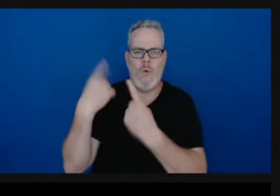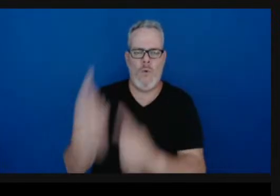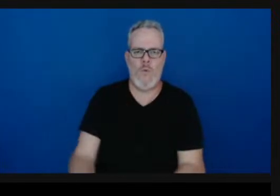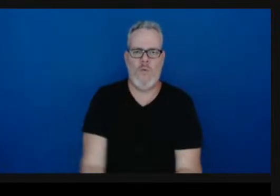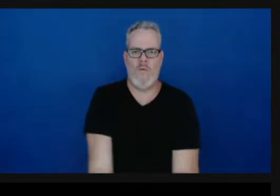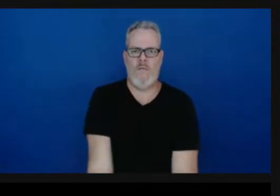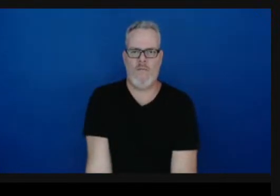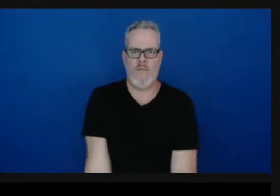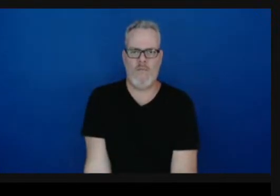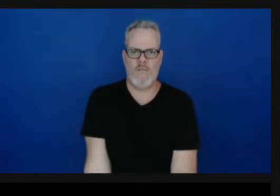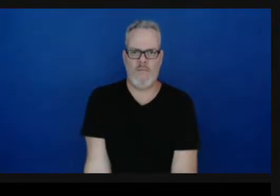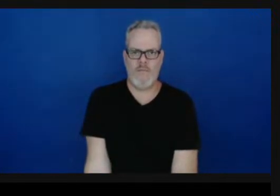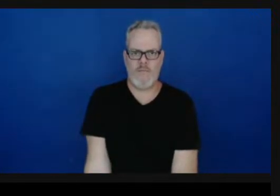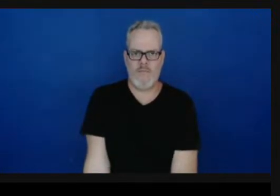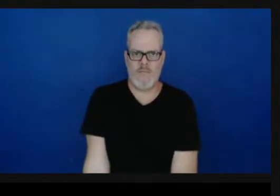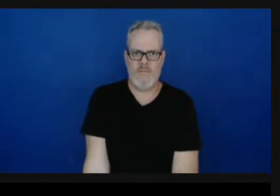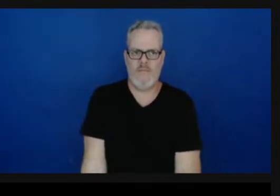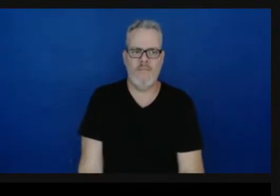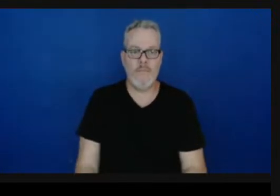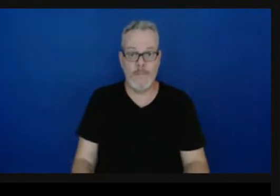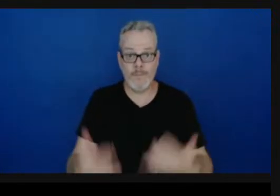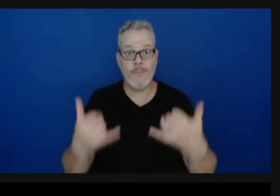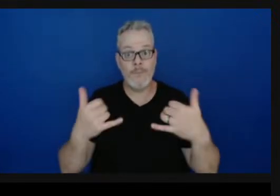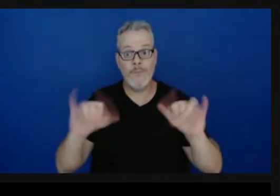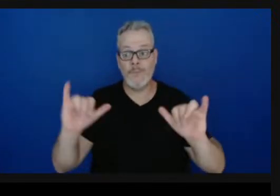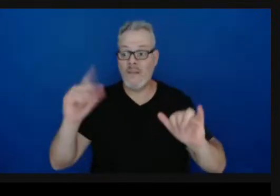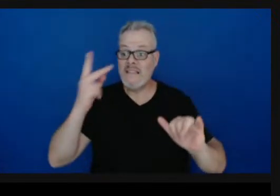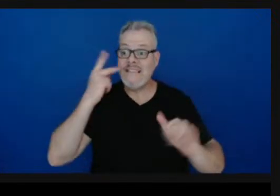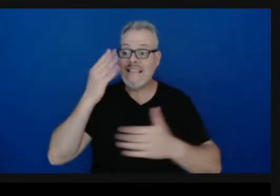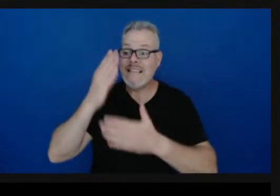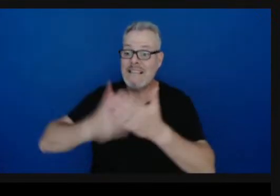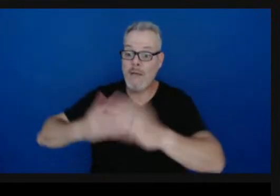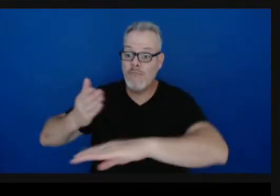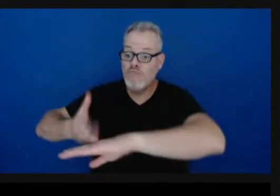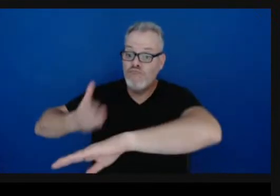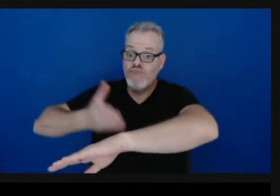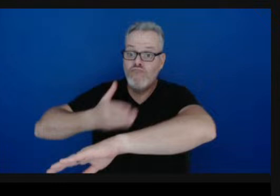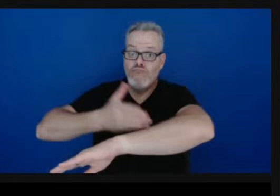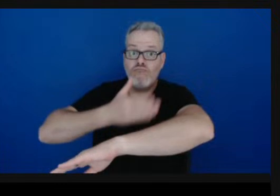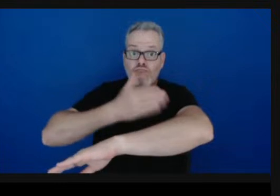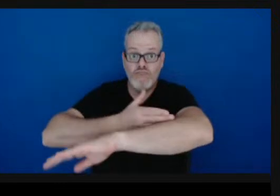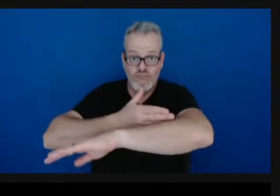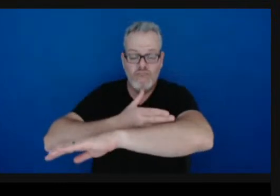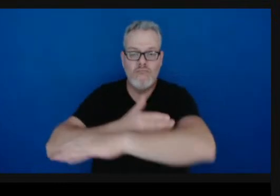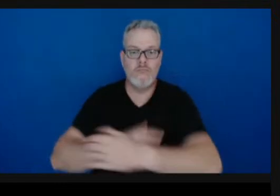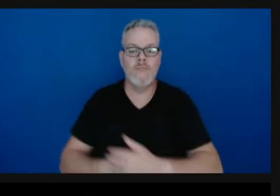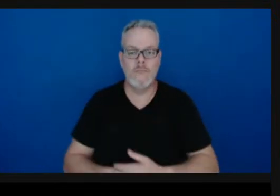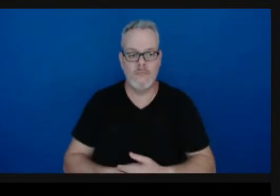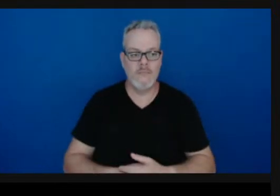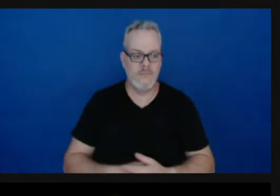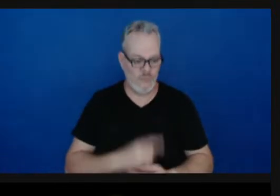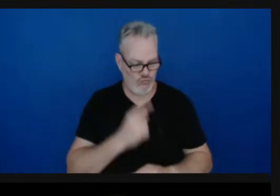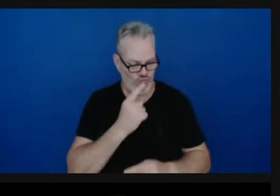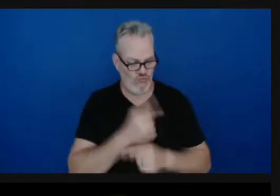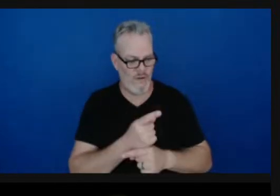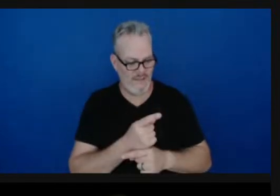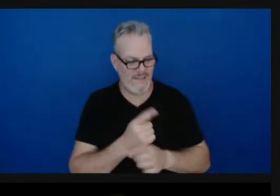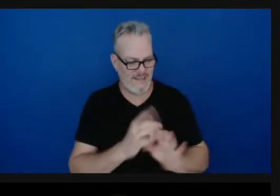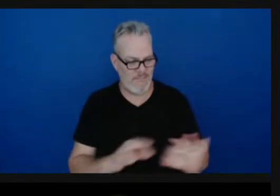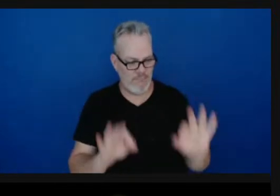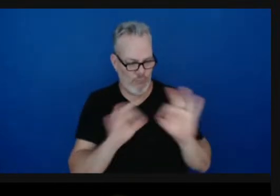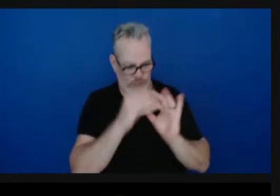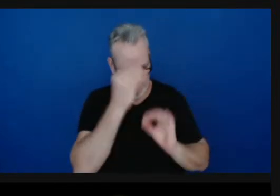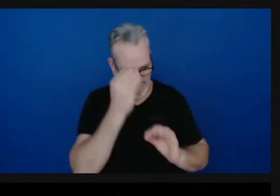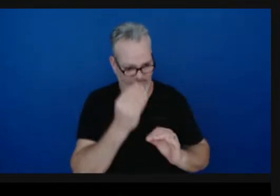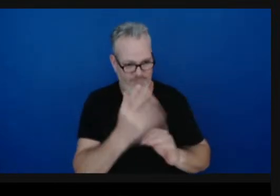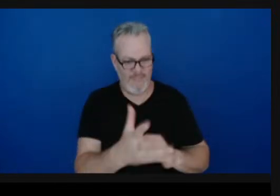there is movement inside the official and on the outside as well. Yeah, that's a good point, Dan. You know, we've